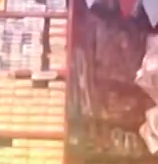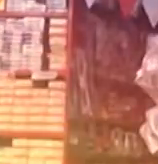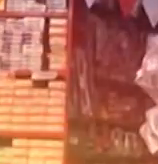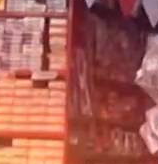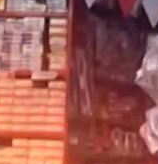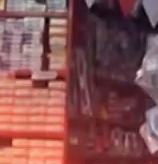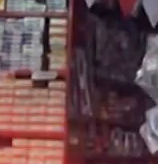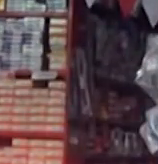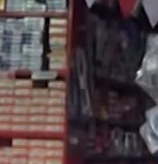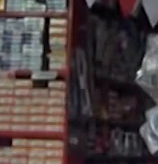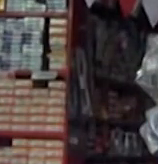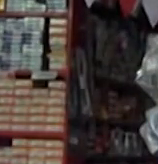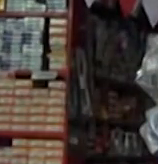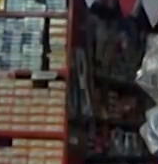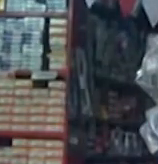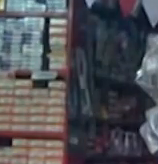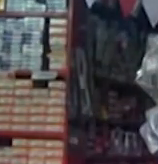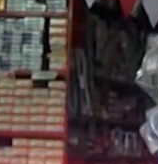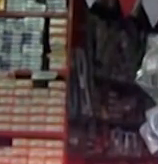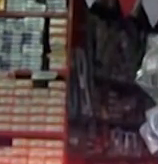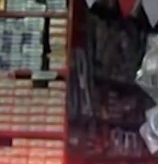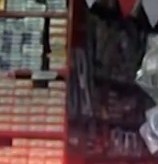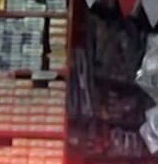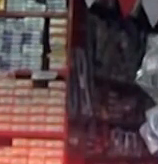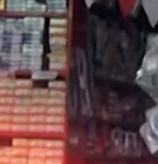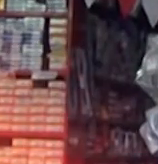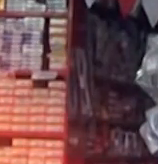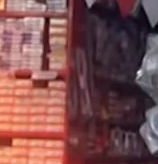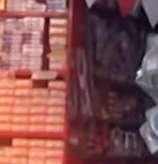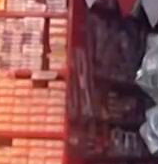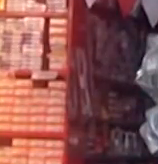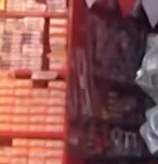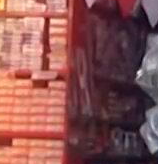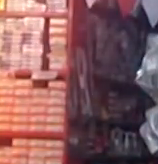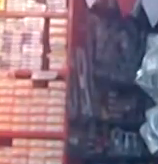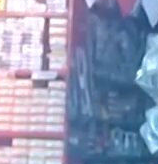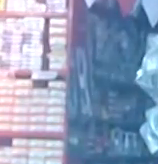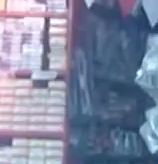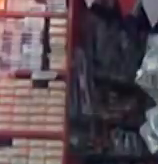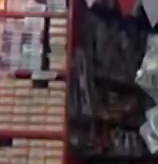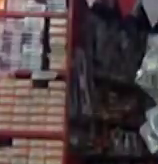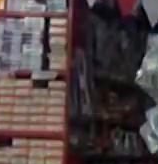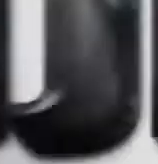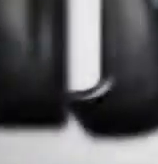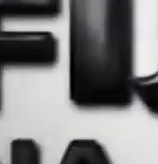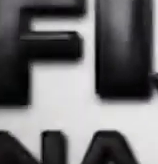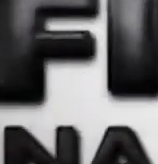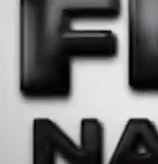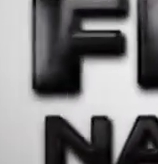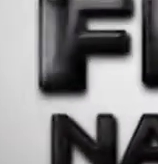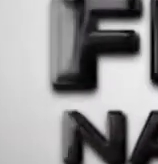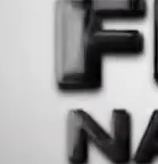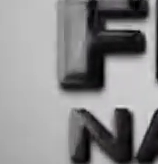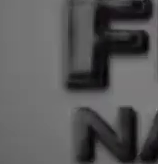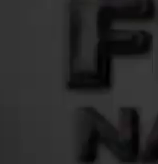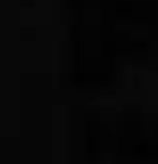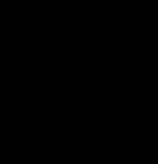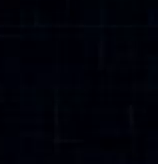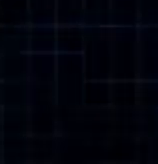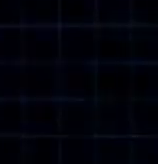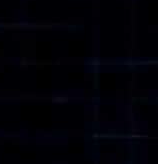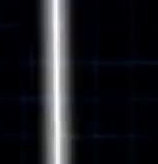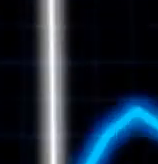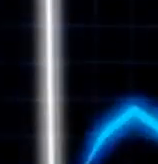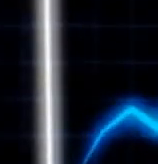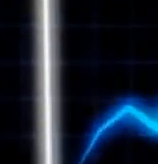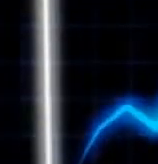Pula natang ko aprosran kerse, go erkraki, do televizyon navarong na Radio Fiji One, nandomo ibit. Radio Fiji One, nandomo ibit.